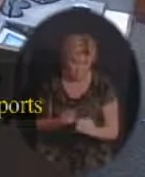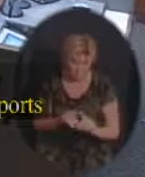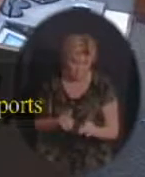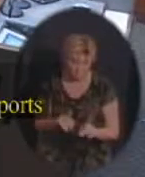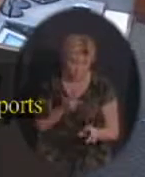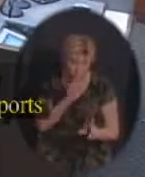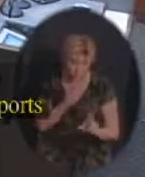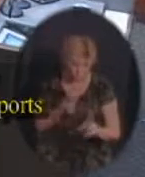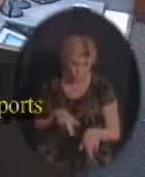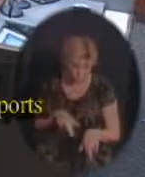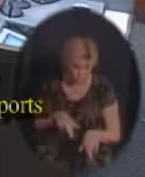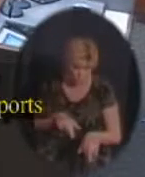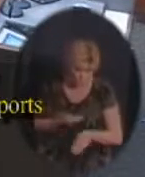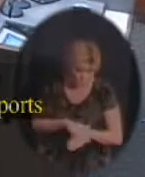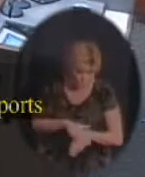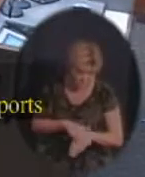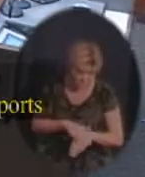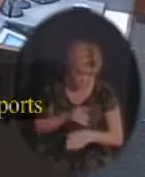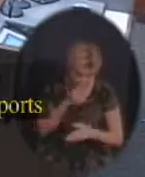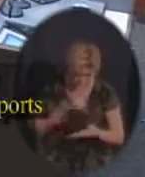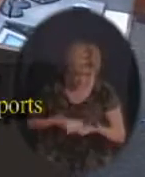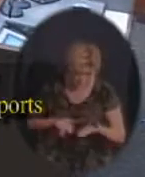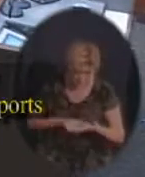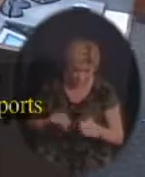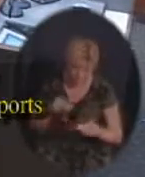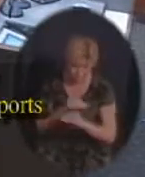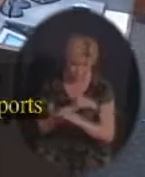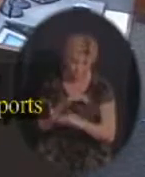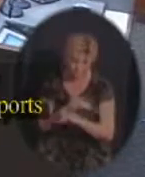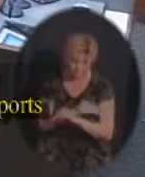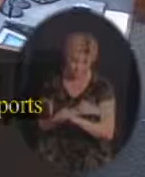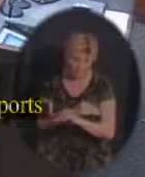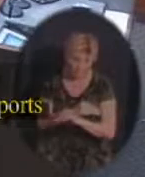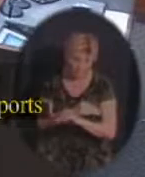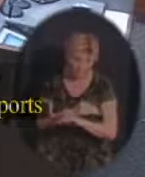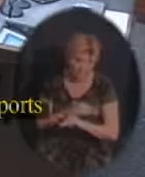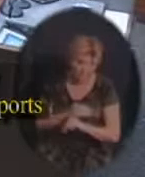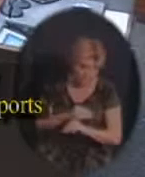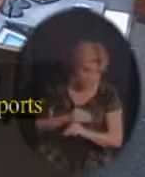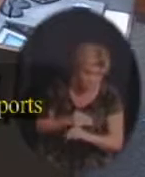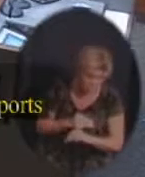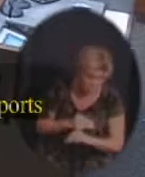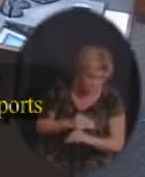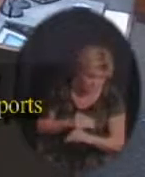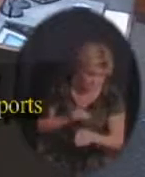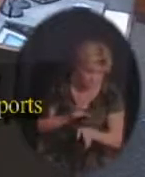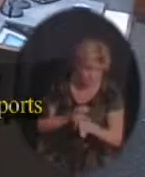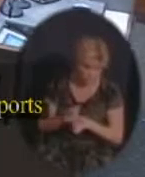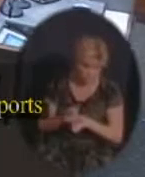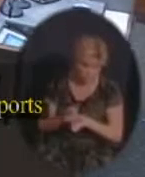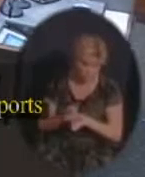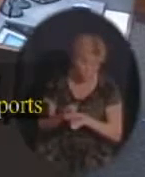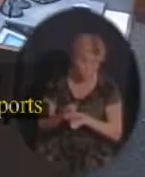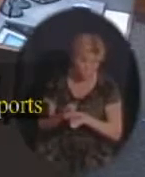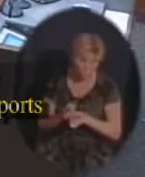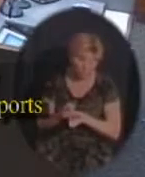math course sequence, career cruising, curriculum development, site council report on